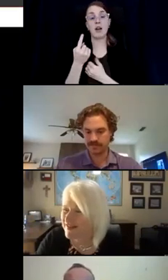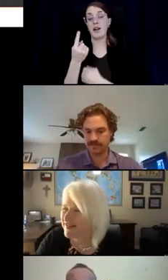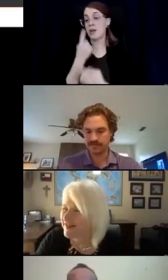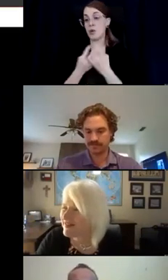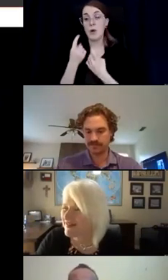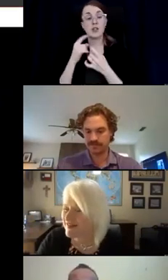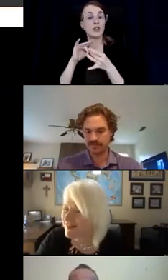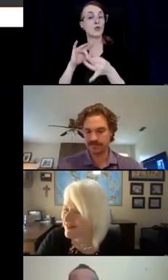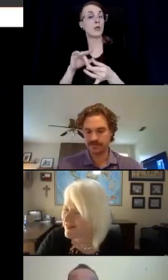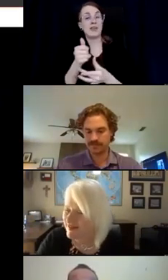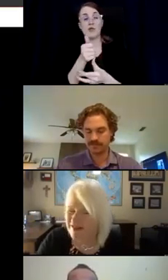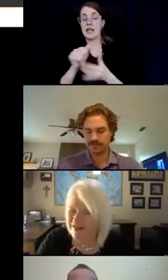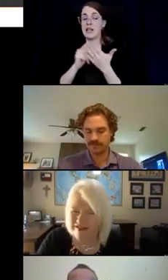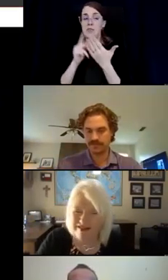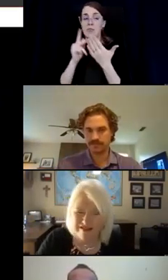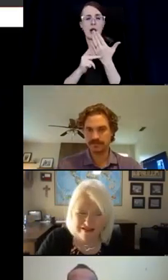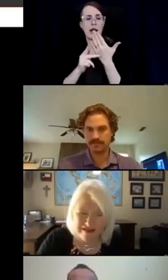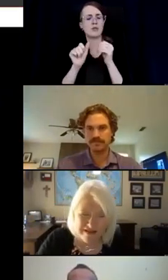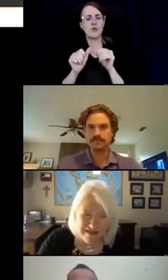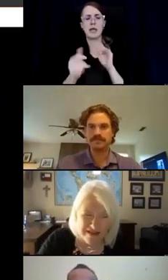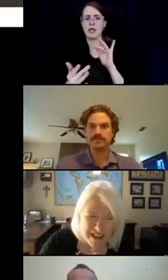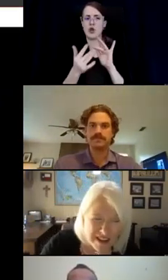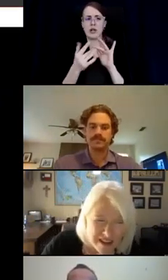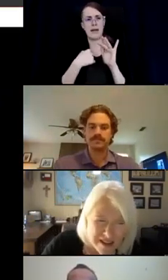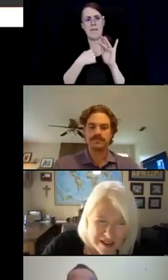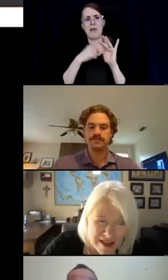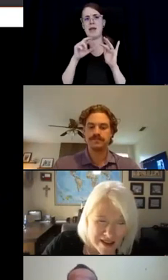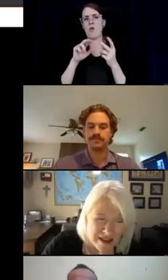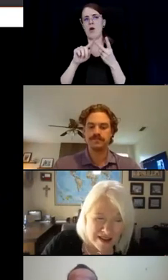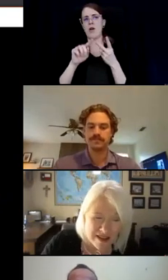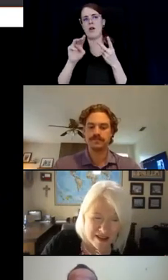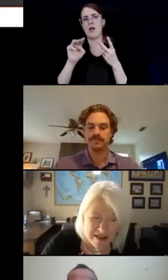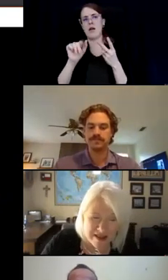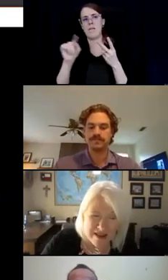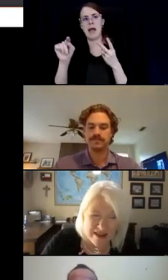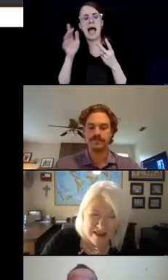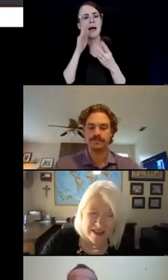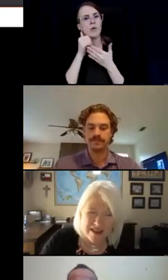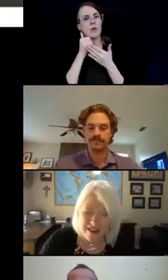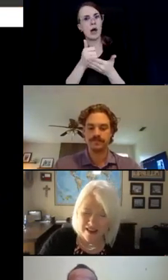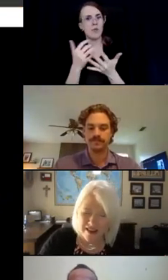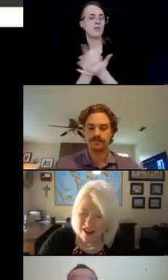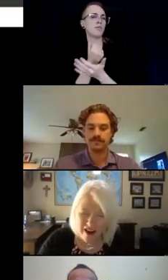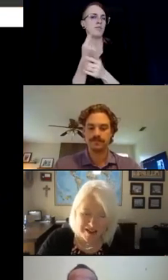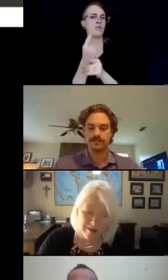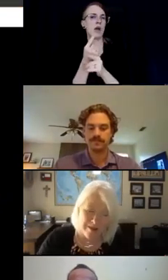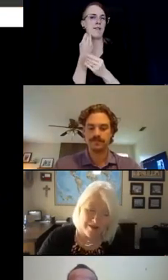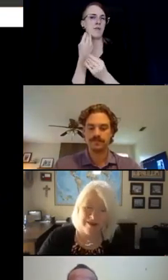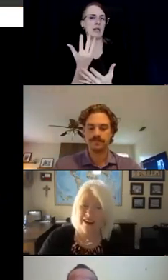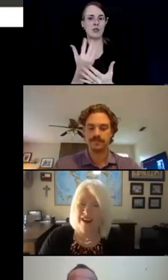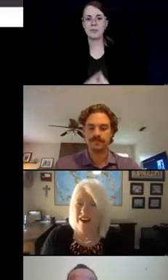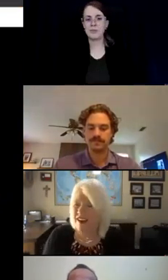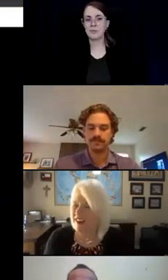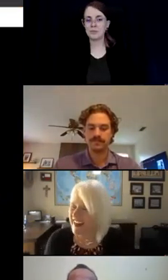you can always reach out to Matt or myself and we can point you in the right direction and get you the information that you need. Awesome. There's